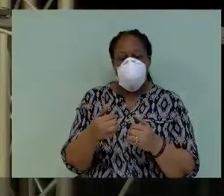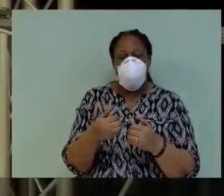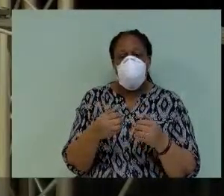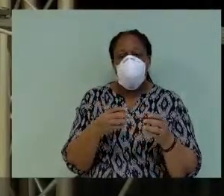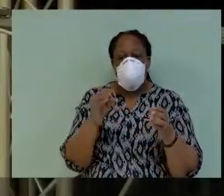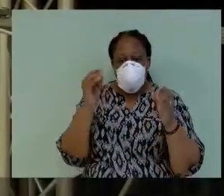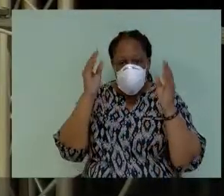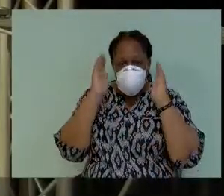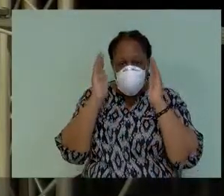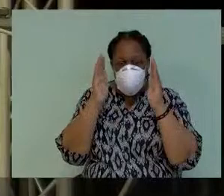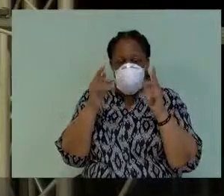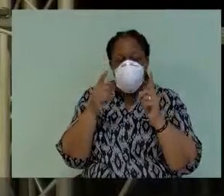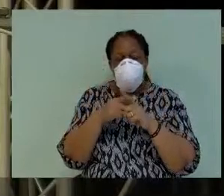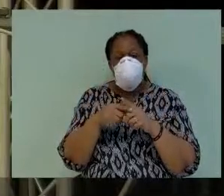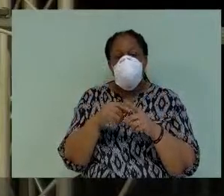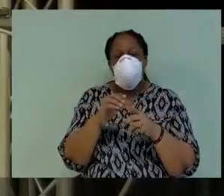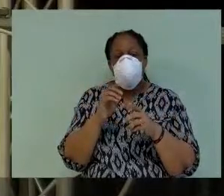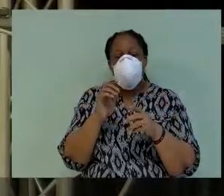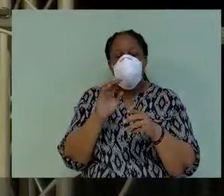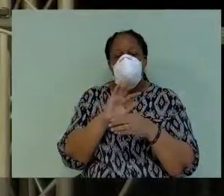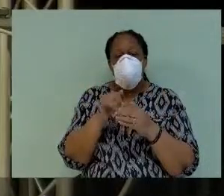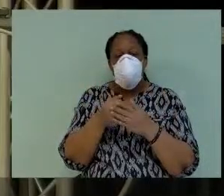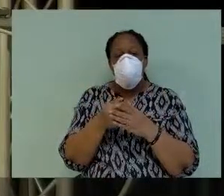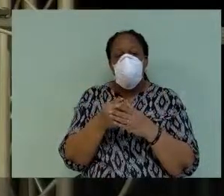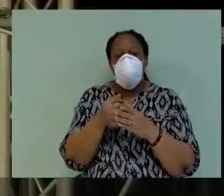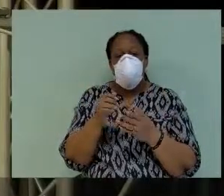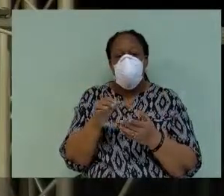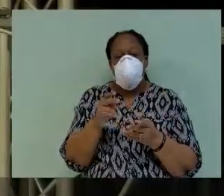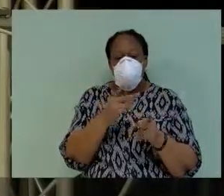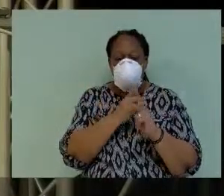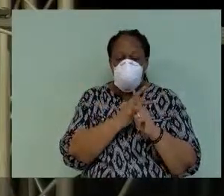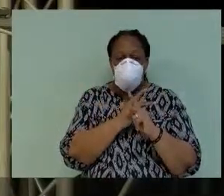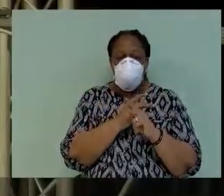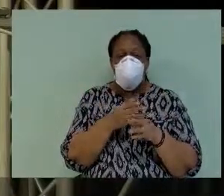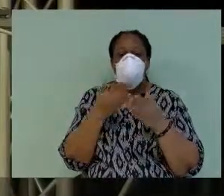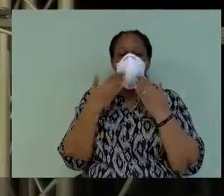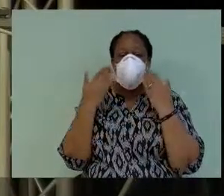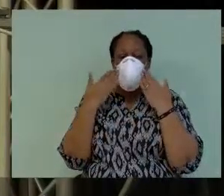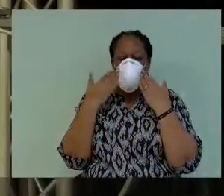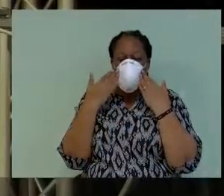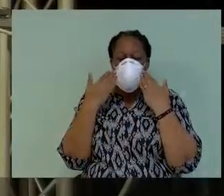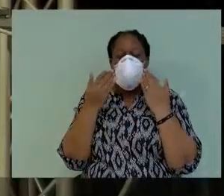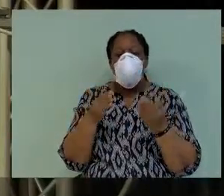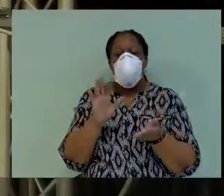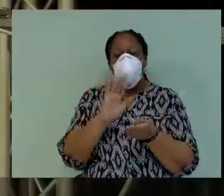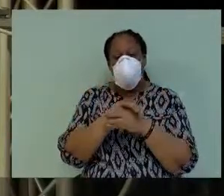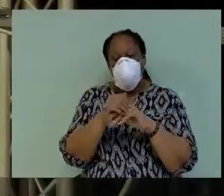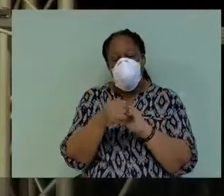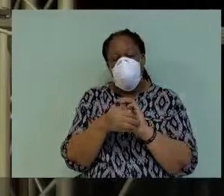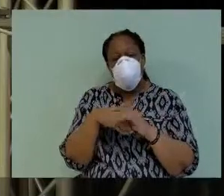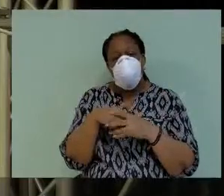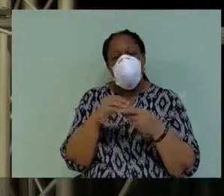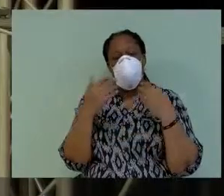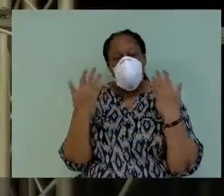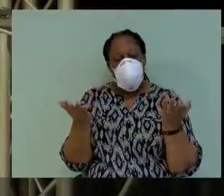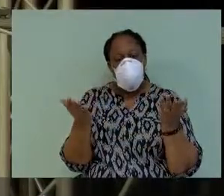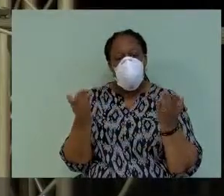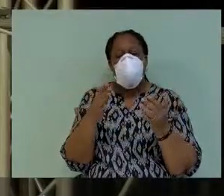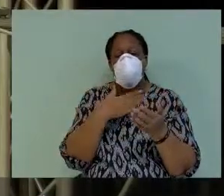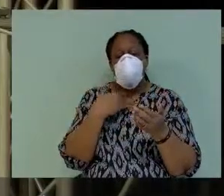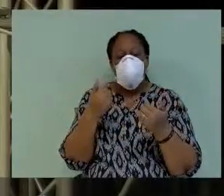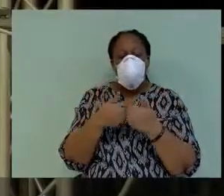guidelines, including wearing your masks in public, sanitizing your hands regularly, and practicing